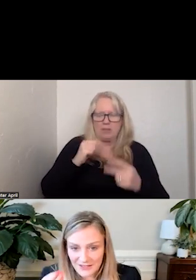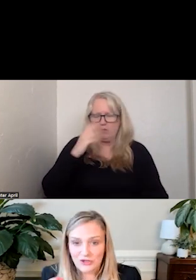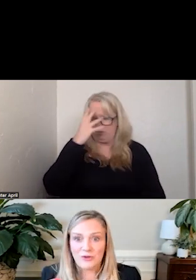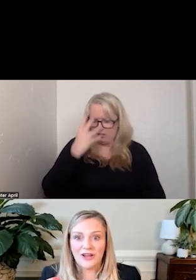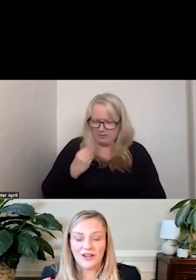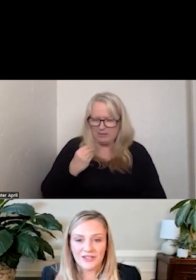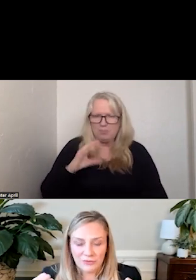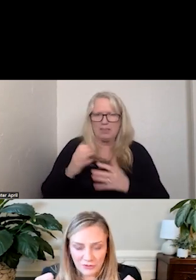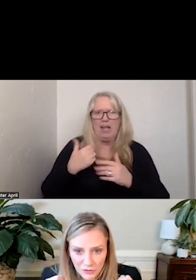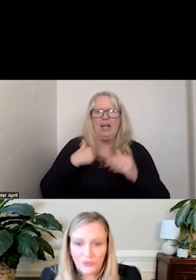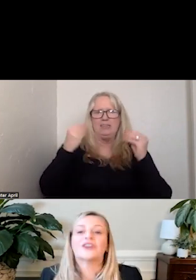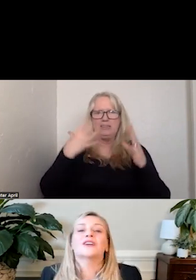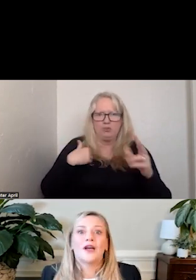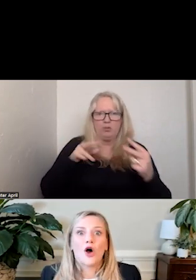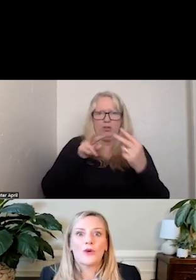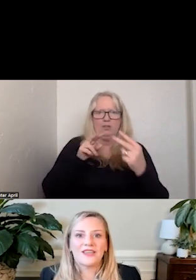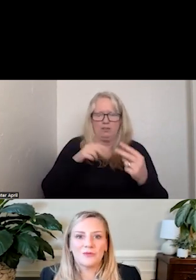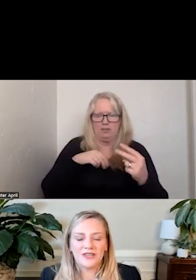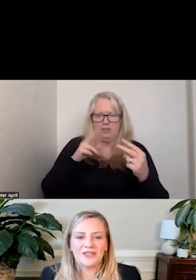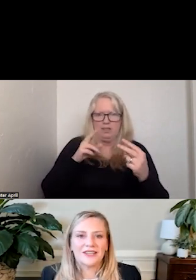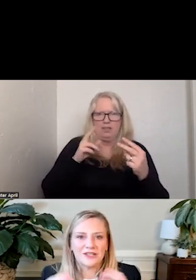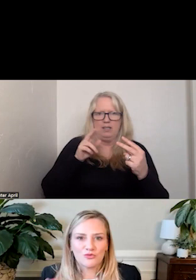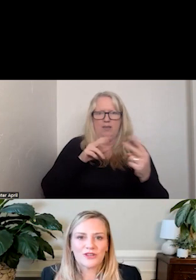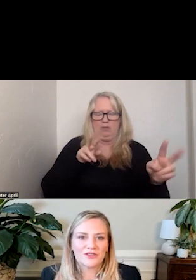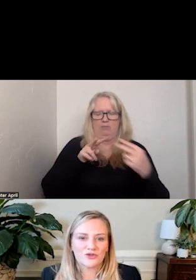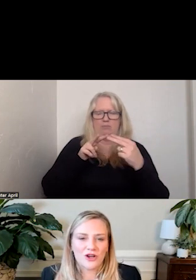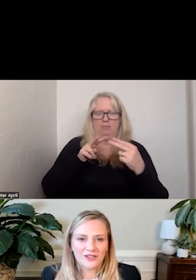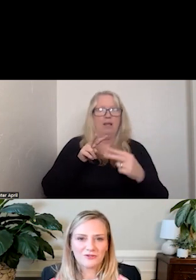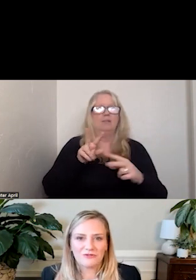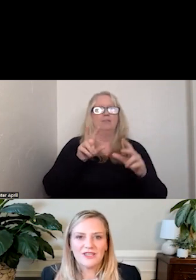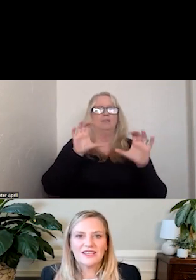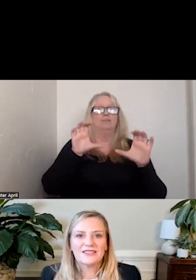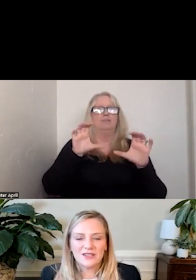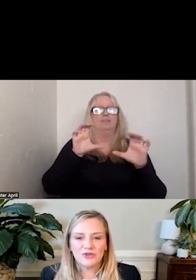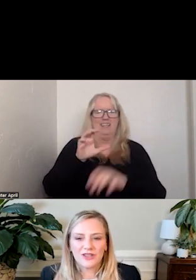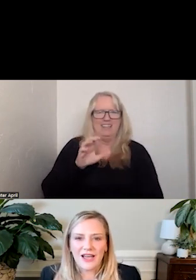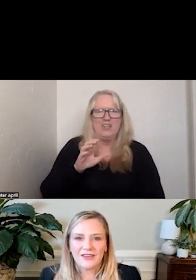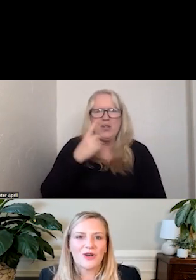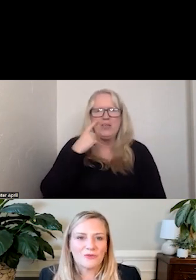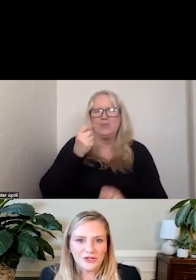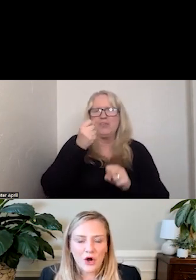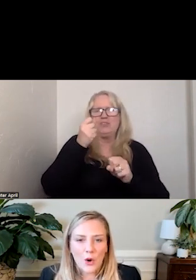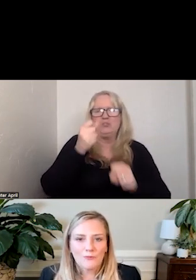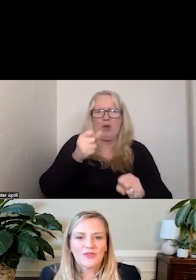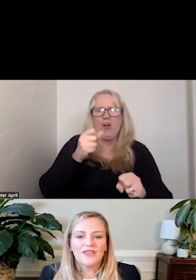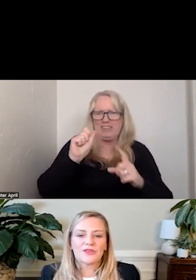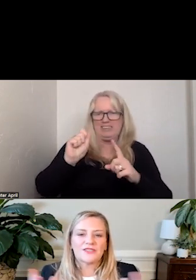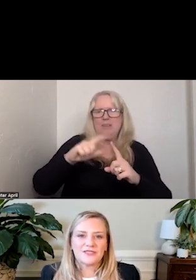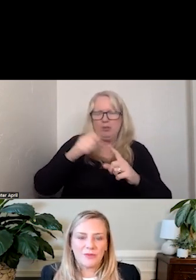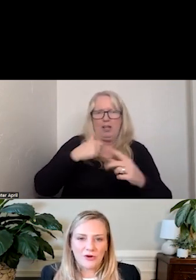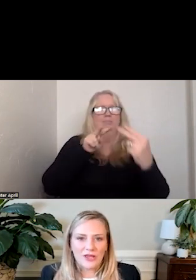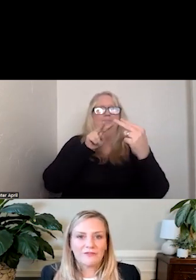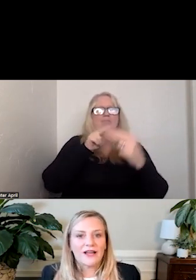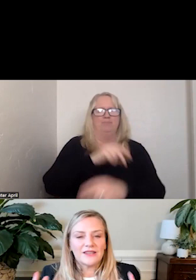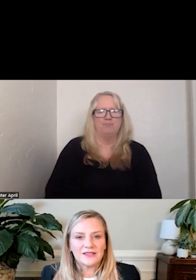the teacher made eye contact with you, you were awake immediately. It is one of the strongest sort of stimuli that we know. So this